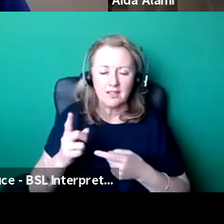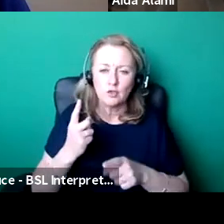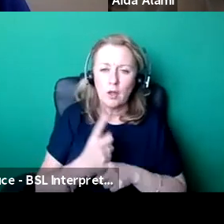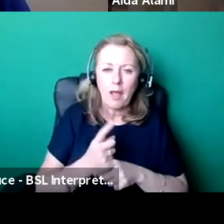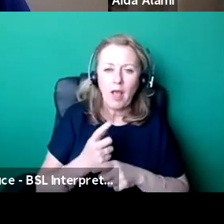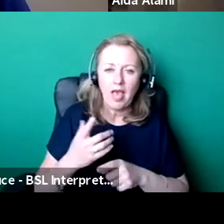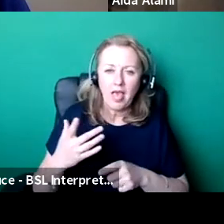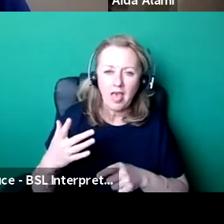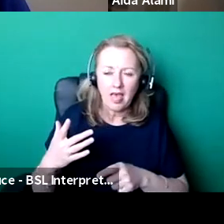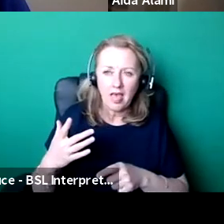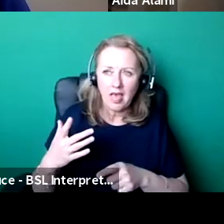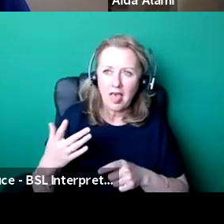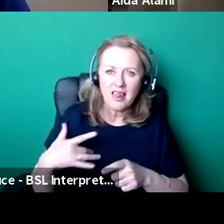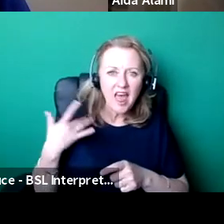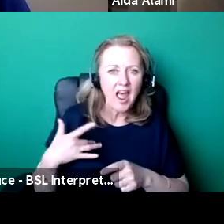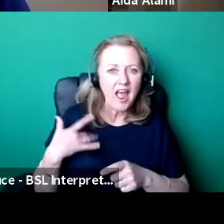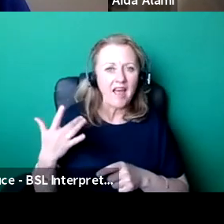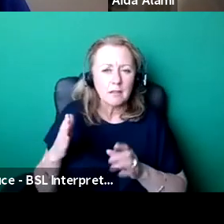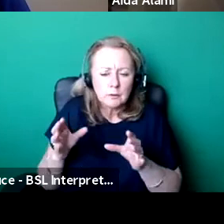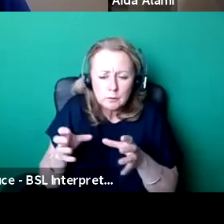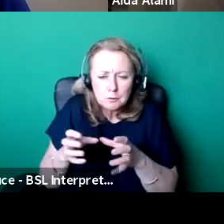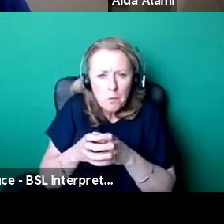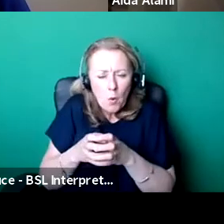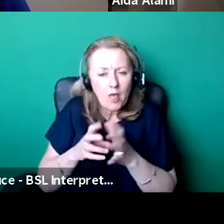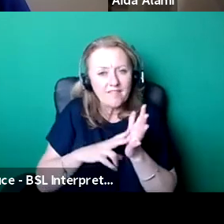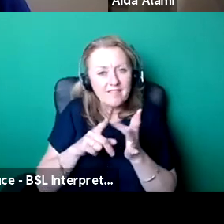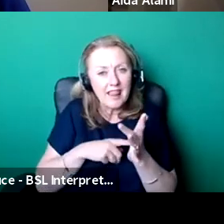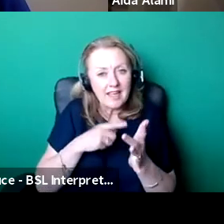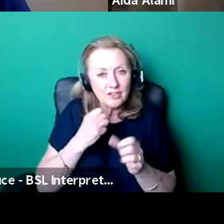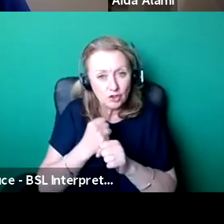small village and how small it can possibly be